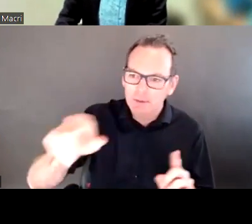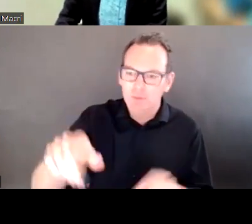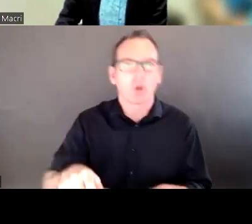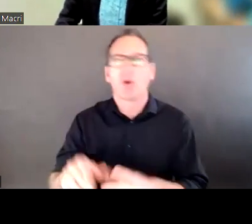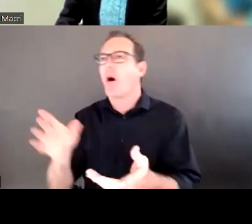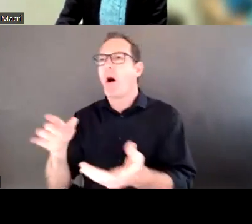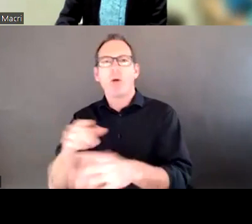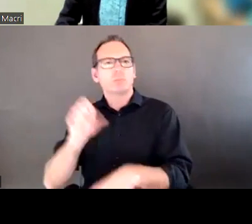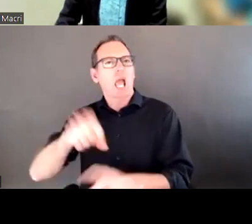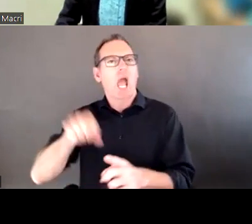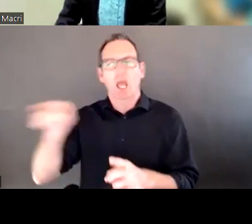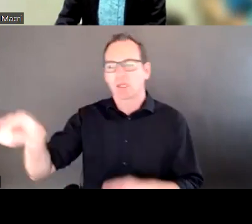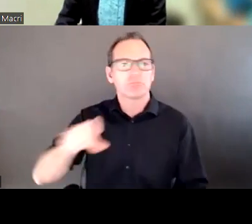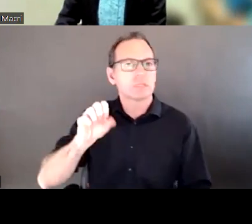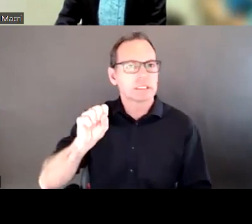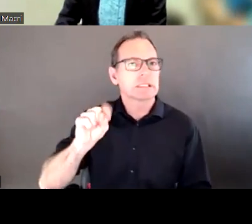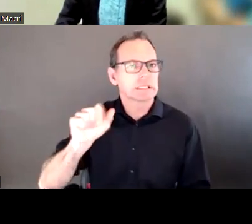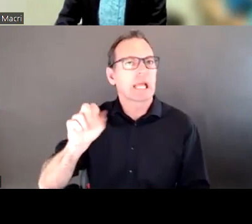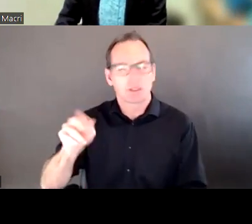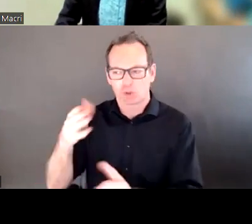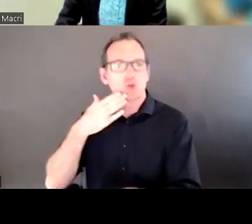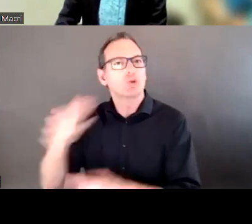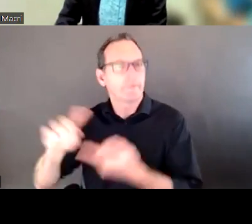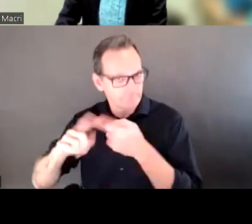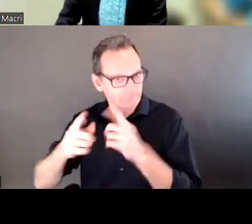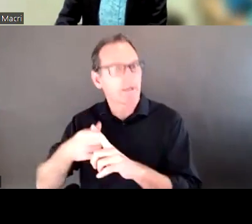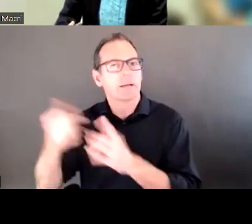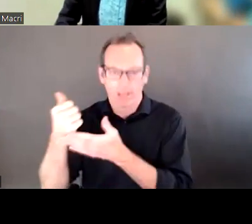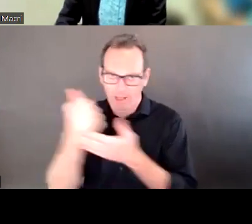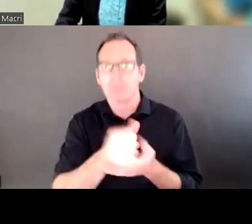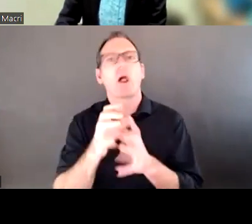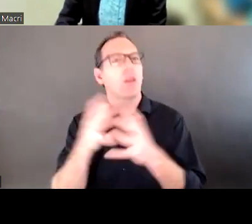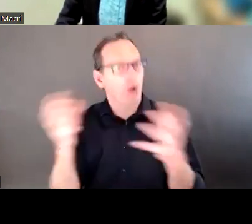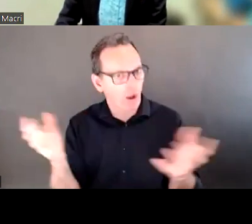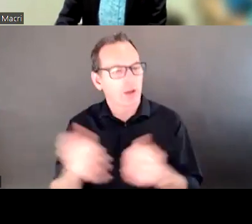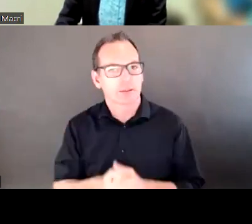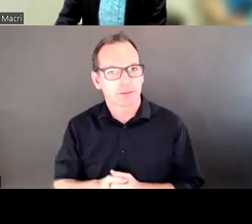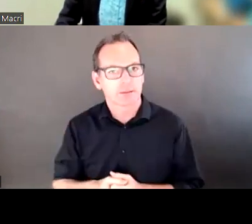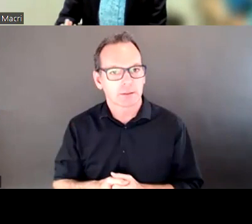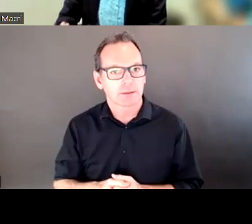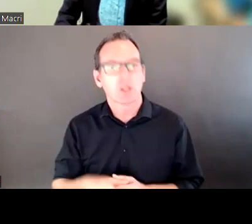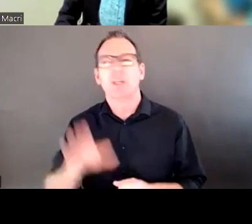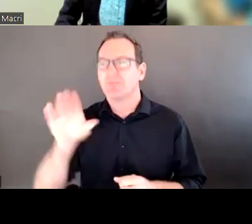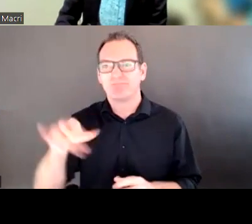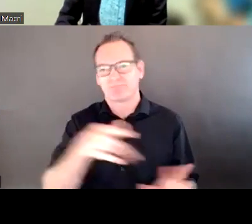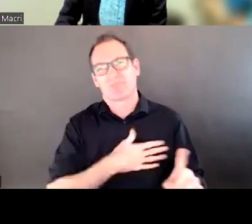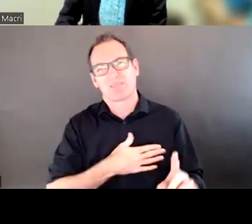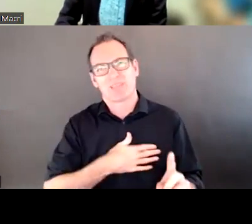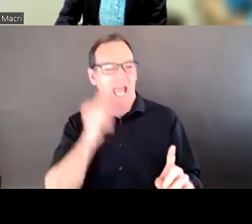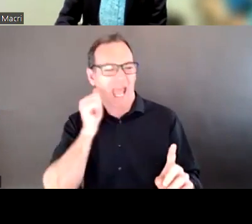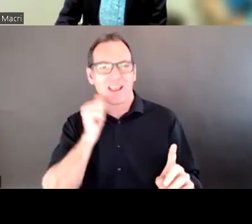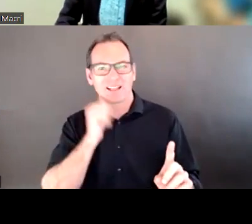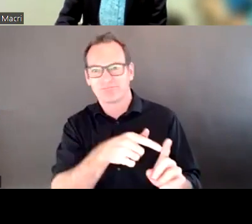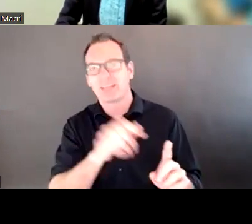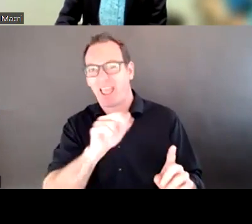helpful friend to Anne. They also shared that Anne has accused other members of the family, actually kind of the